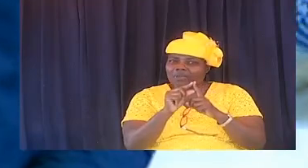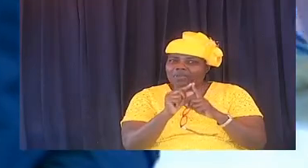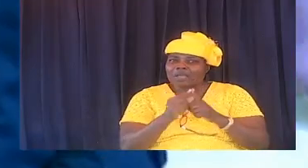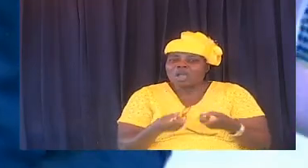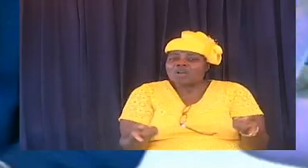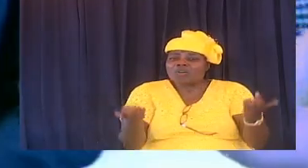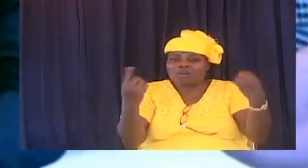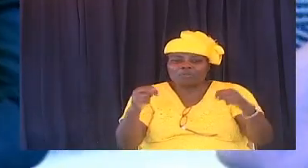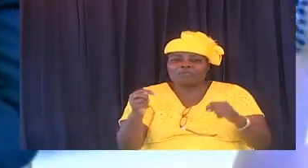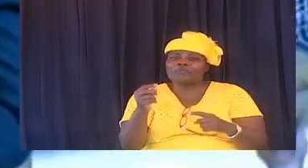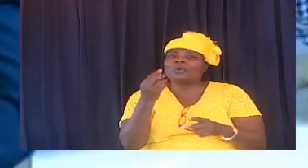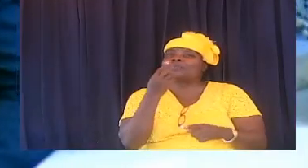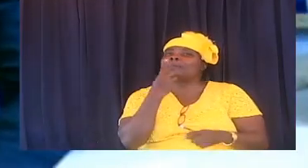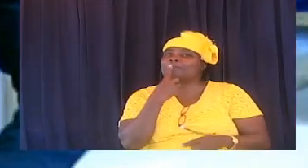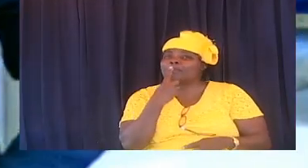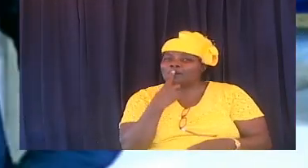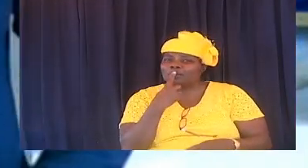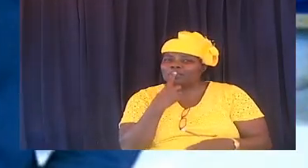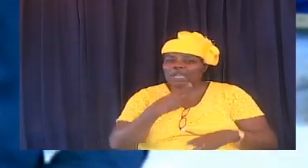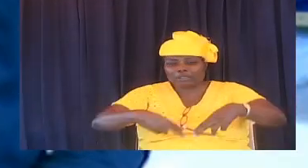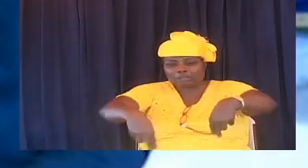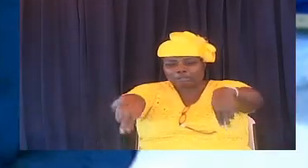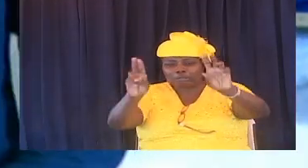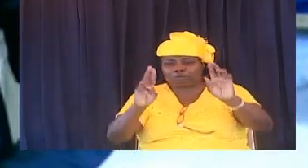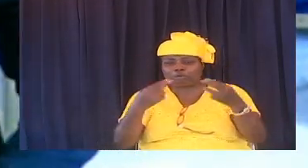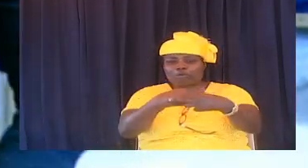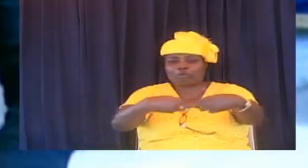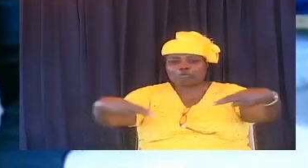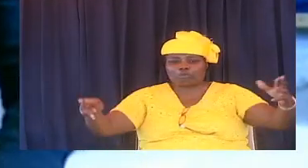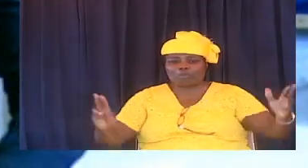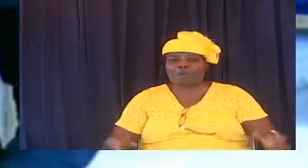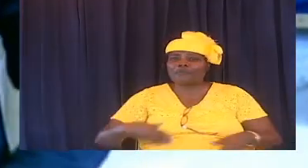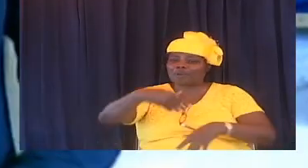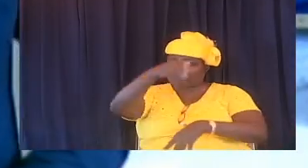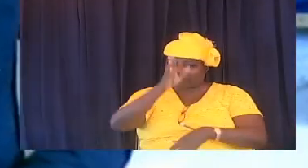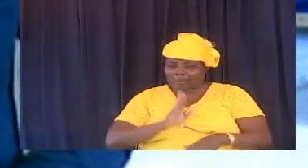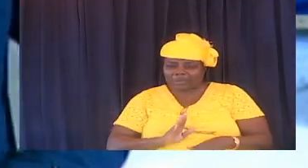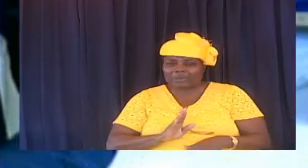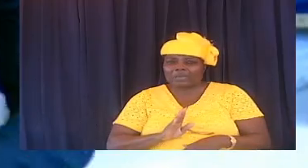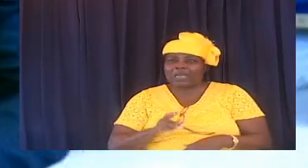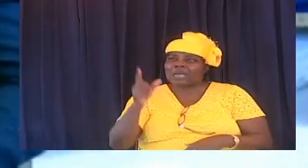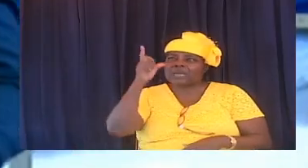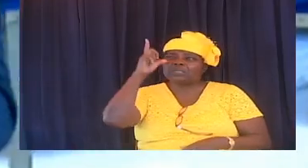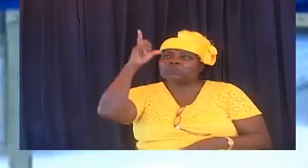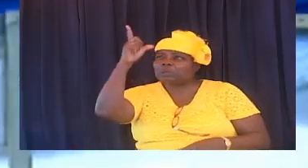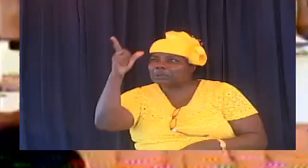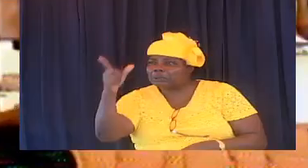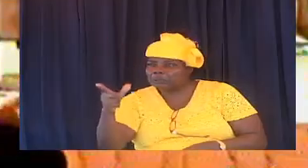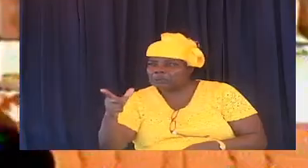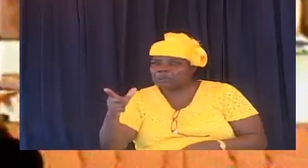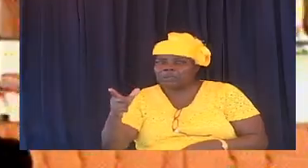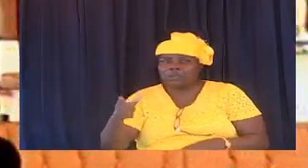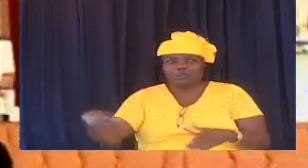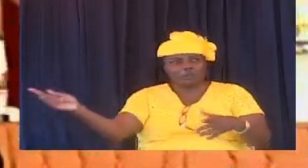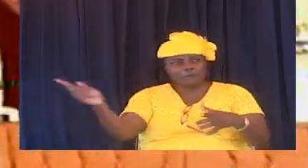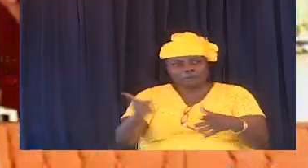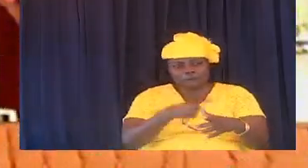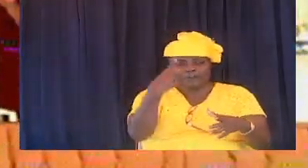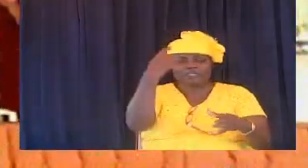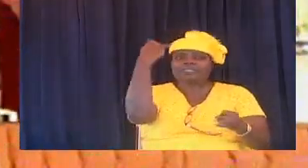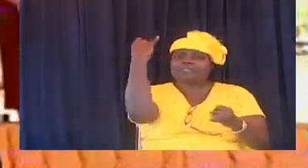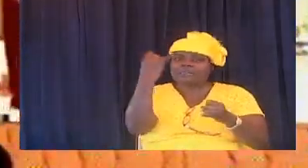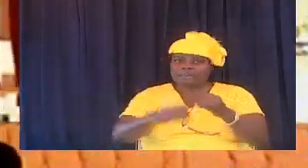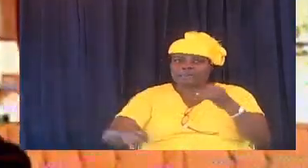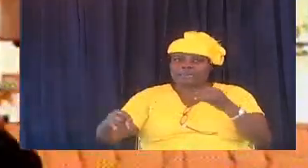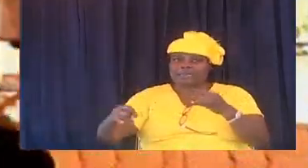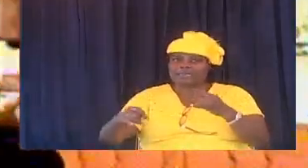come from the throne of God. Let your will be done this morning in this service as we look to you, the author, the finisher of our faith. Have your way.